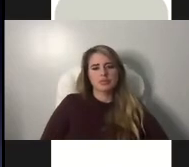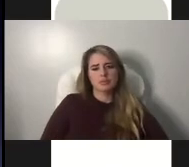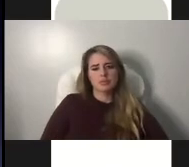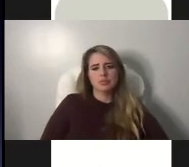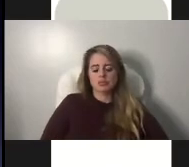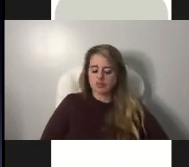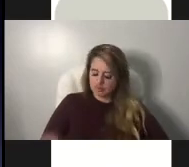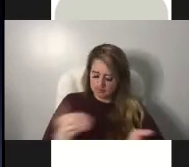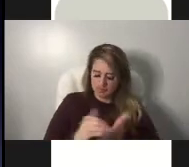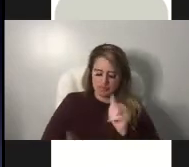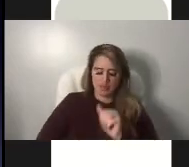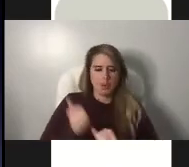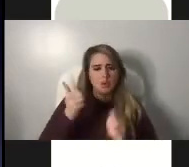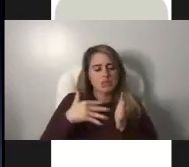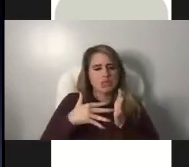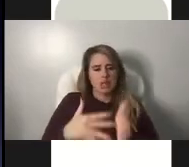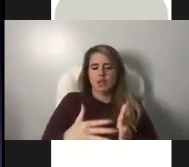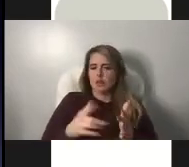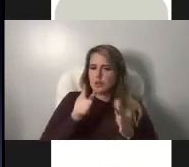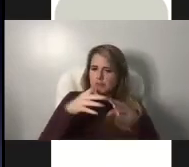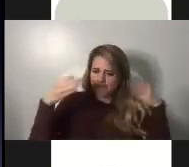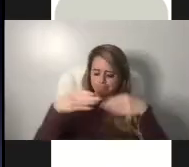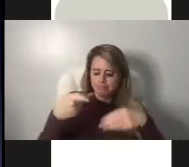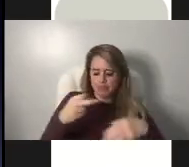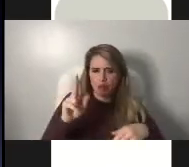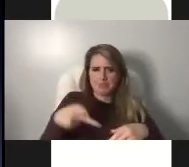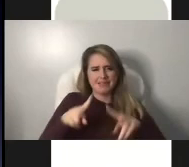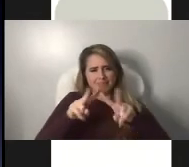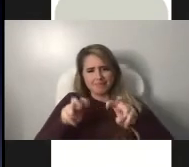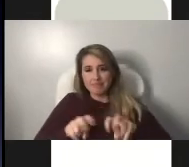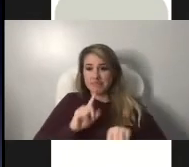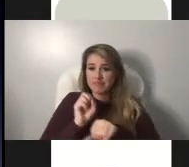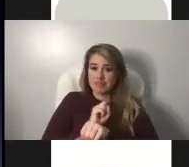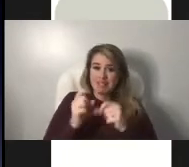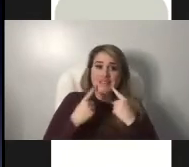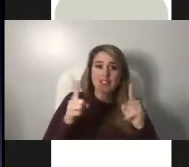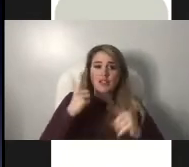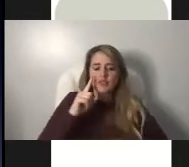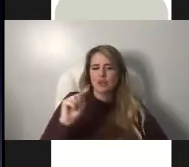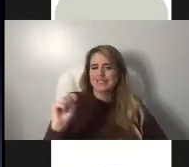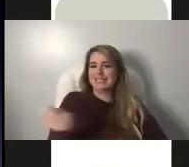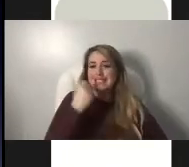Again, most studies studying PRP are examining its effects in tennis elbow